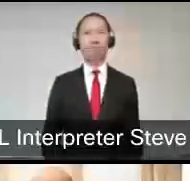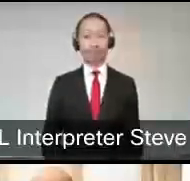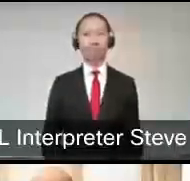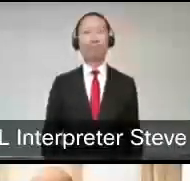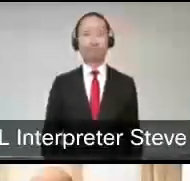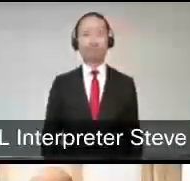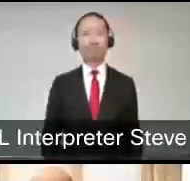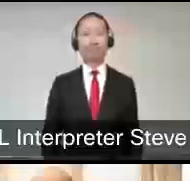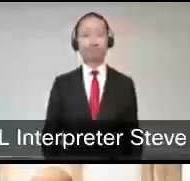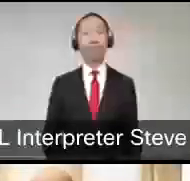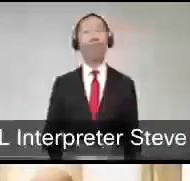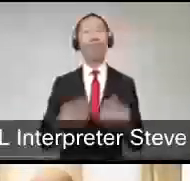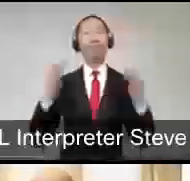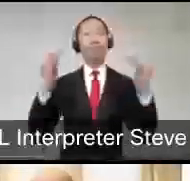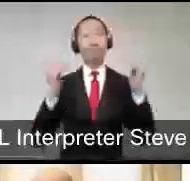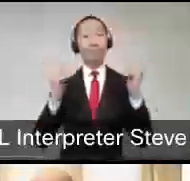Next slide.